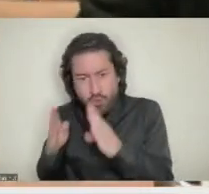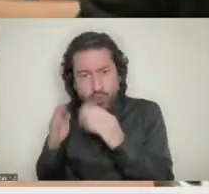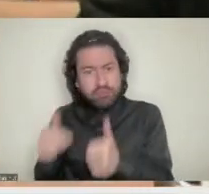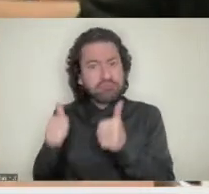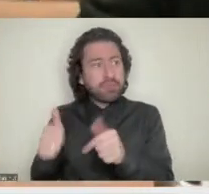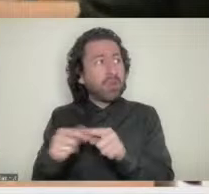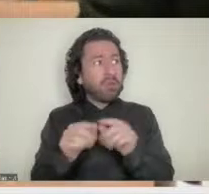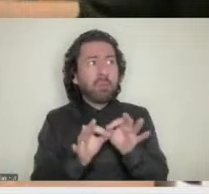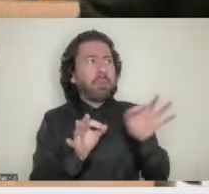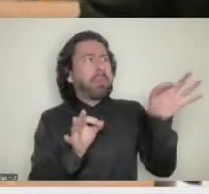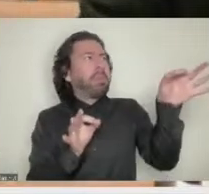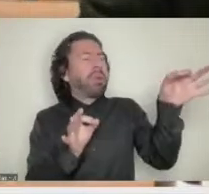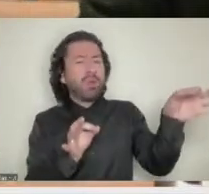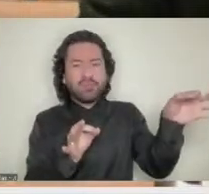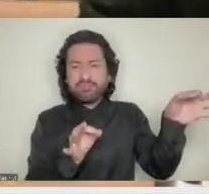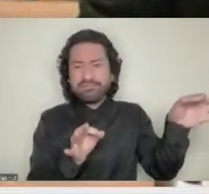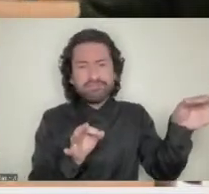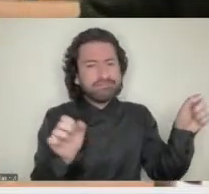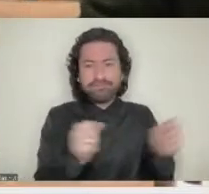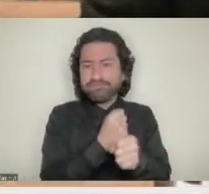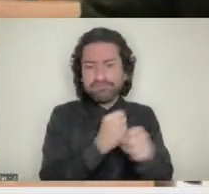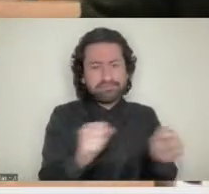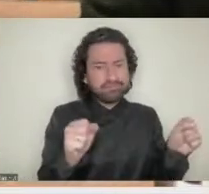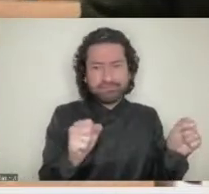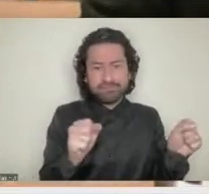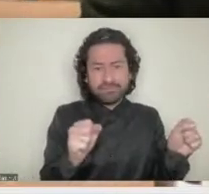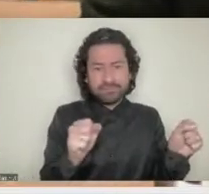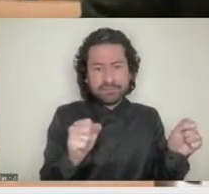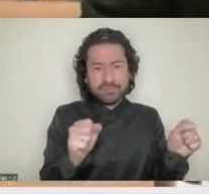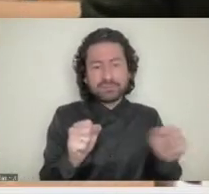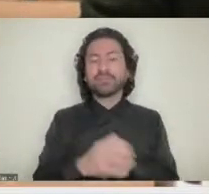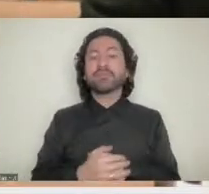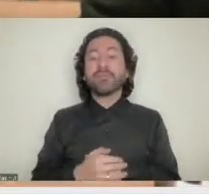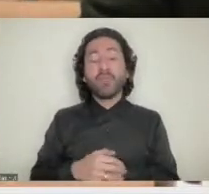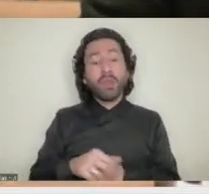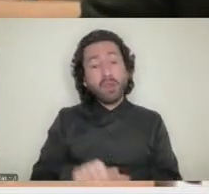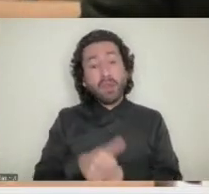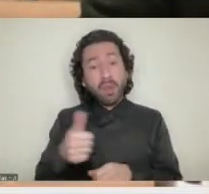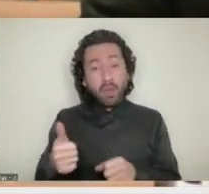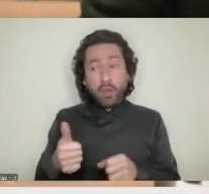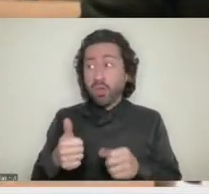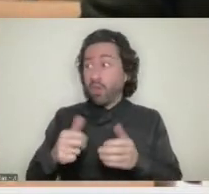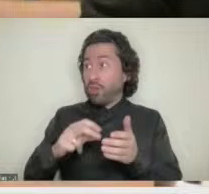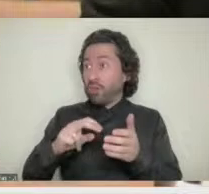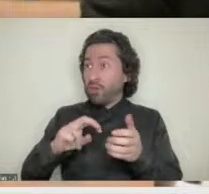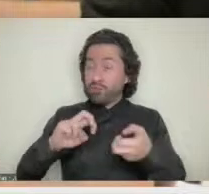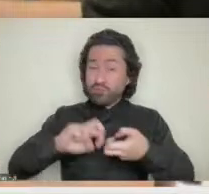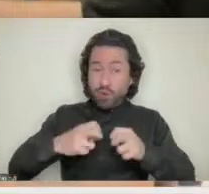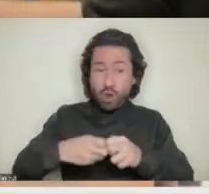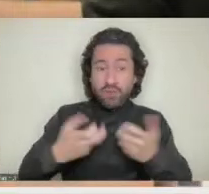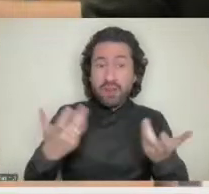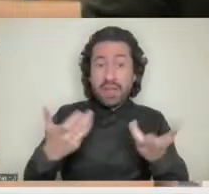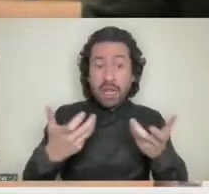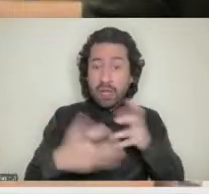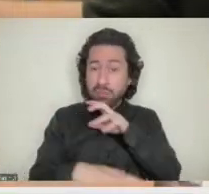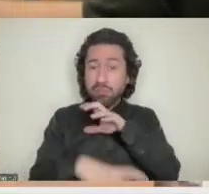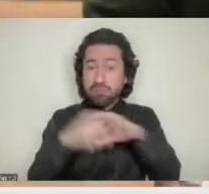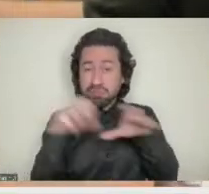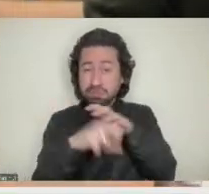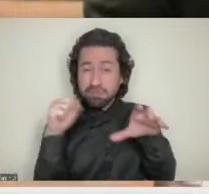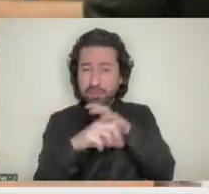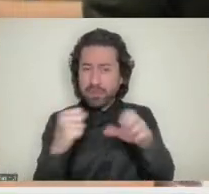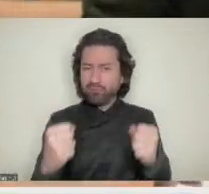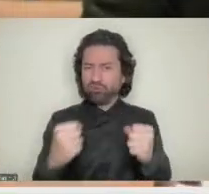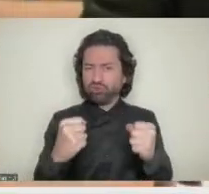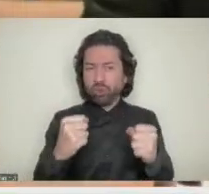regions, provinces, and these remote areas do have less satisfactory results than the other